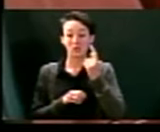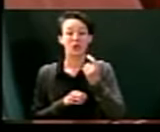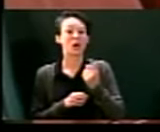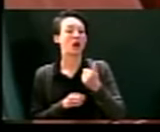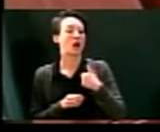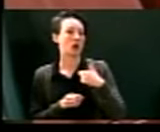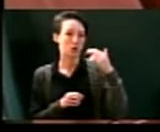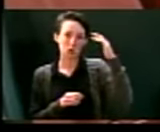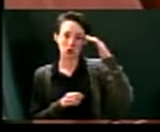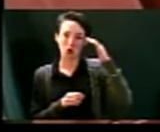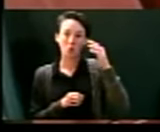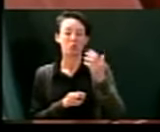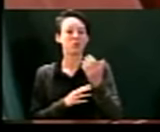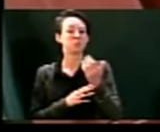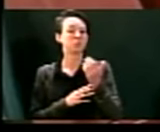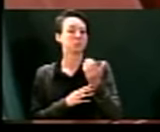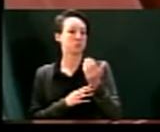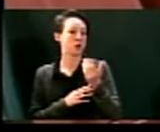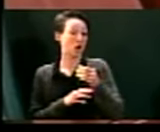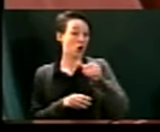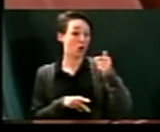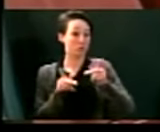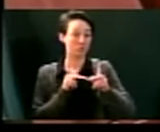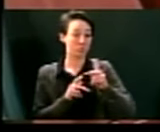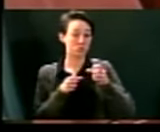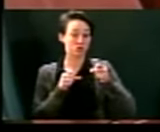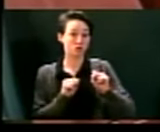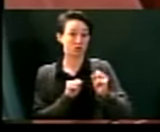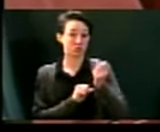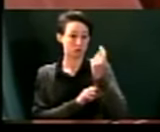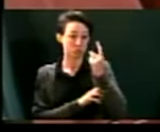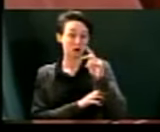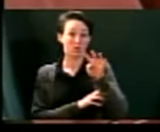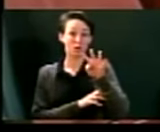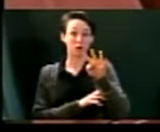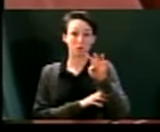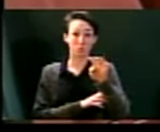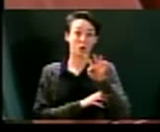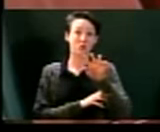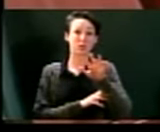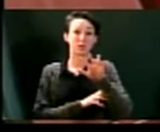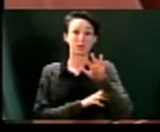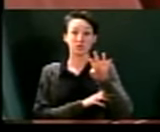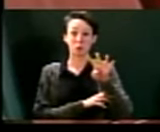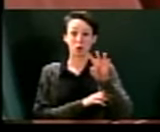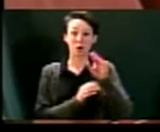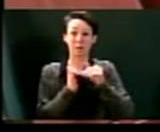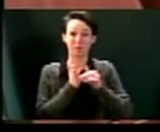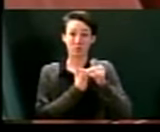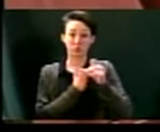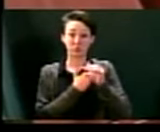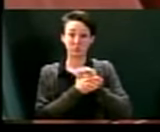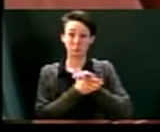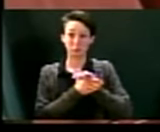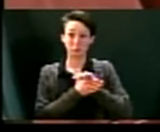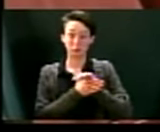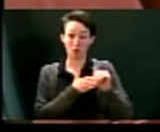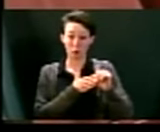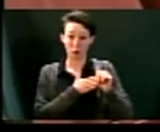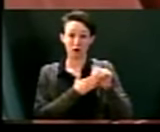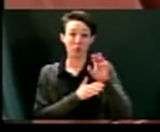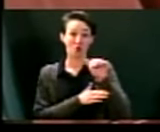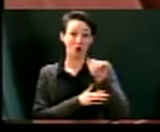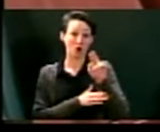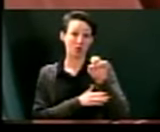understand the previous annual audit of $454 million. I can't look